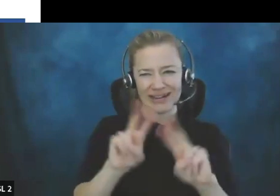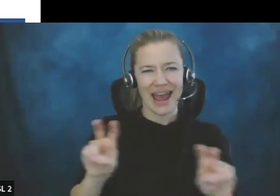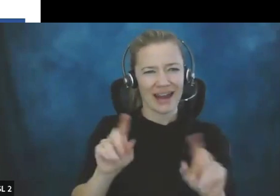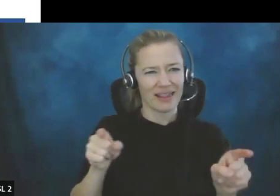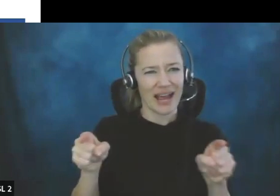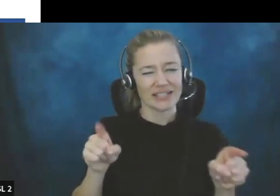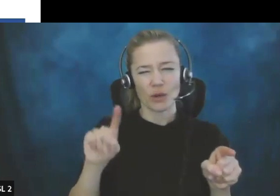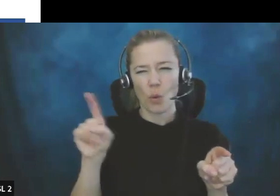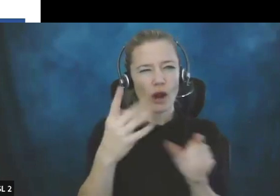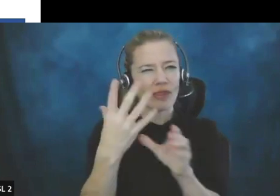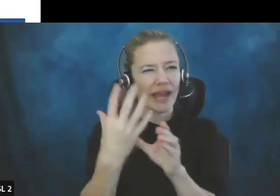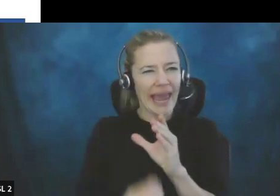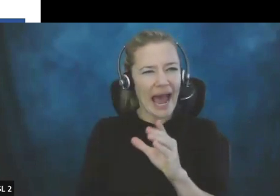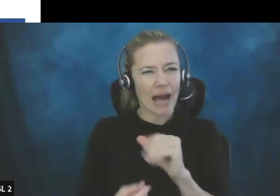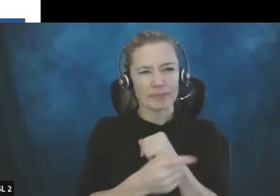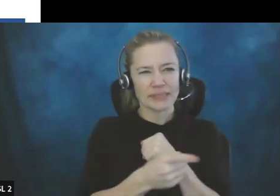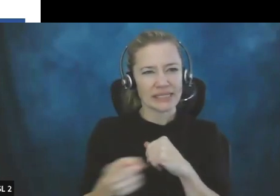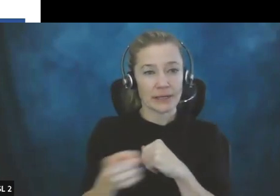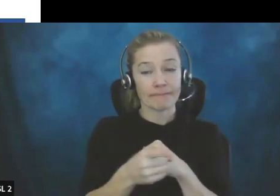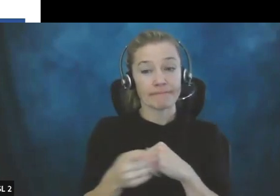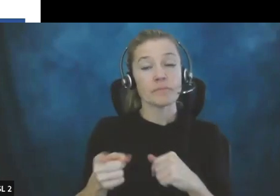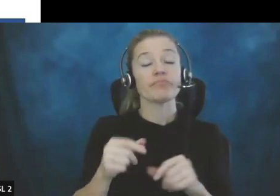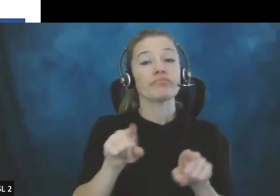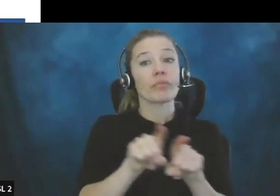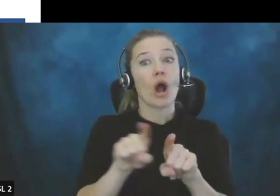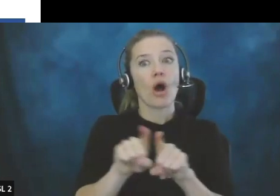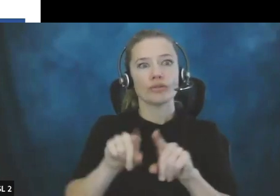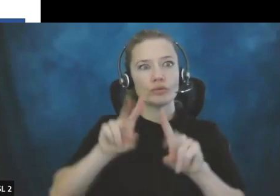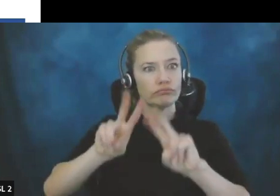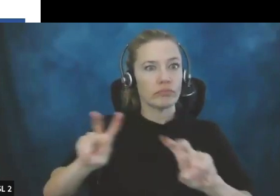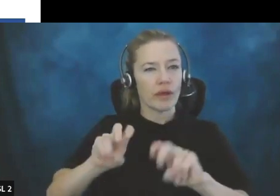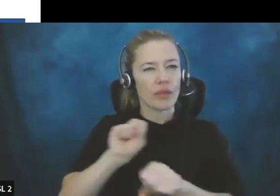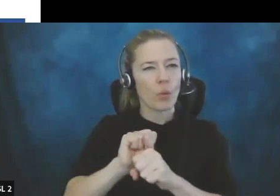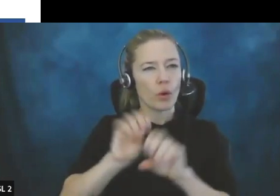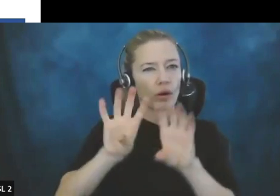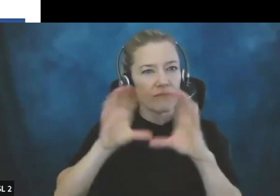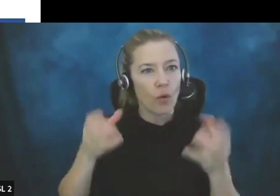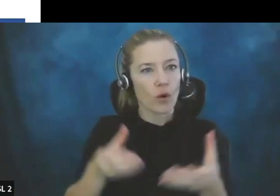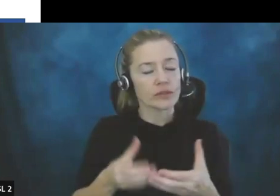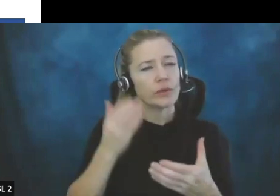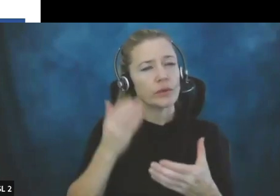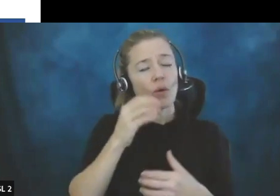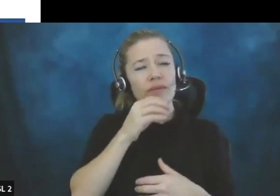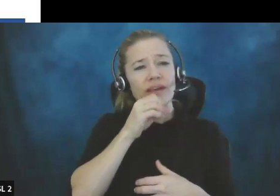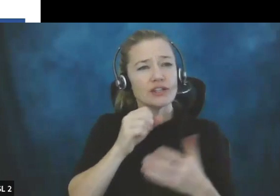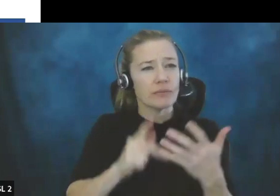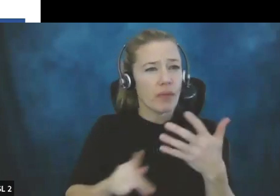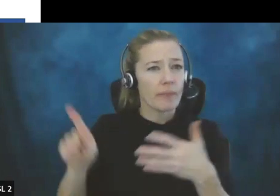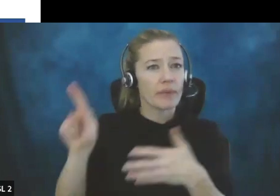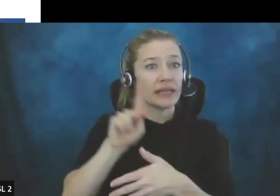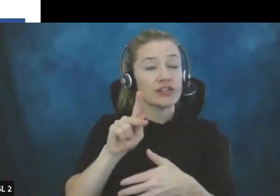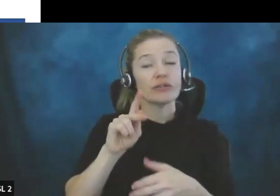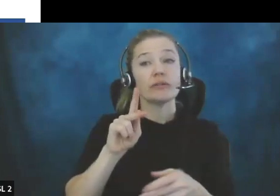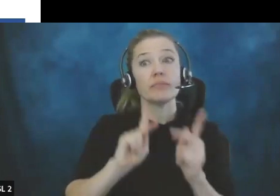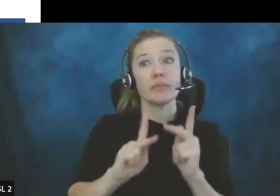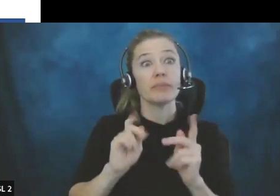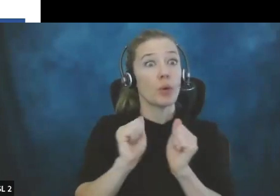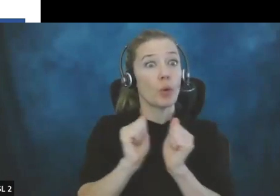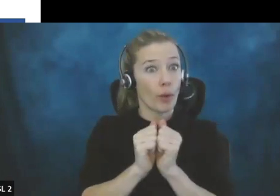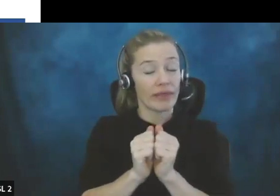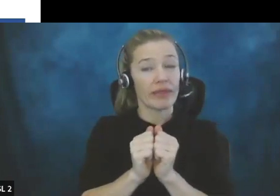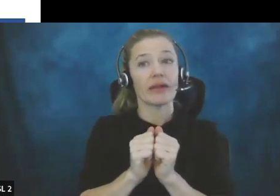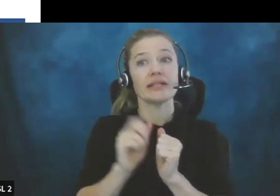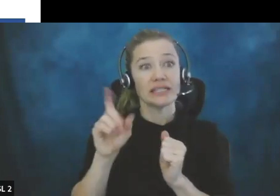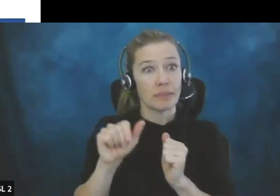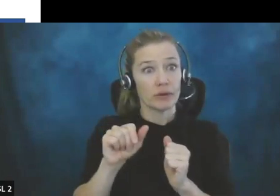are in long-term services and supports. And then the other piece is really looking at the workforce. We know with the aging population, with the increase of people